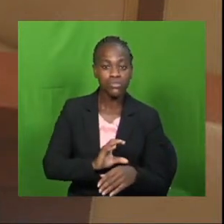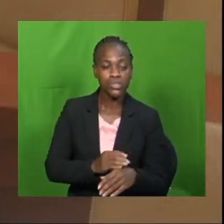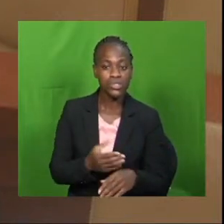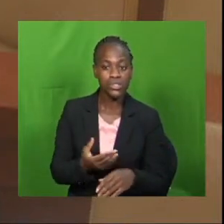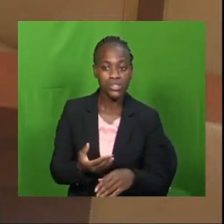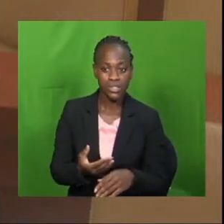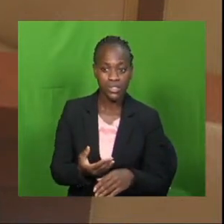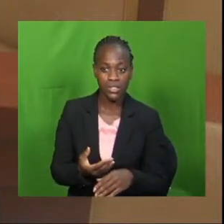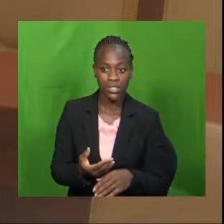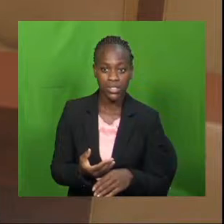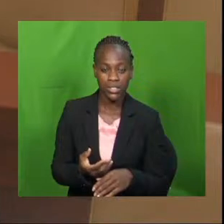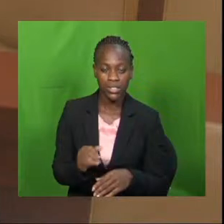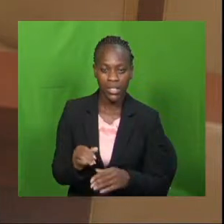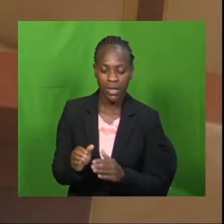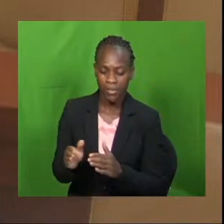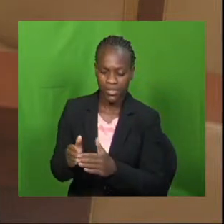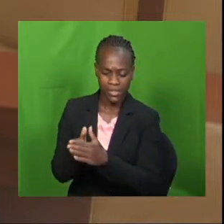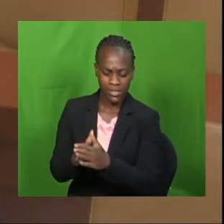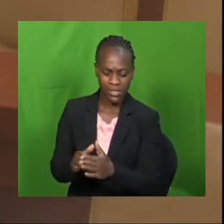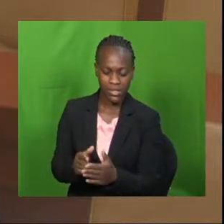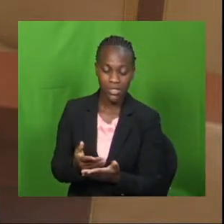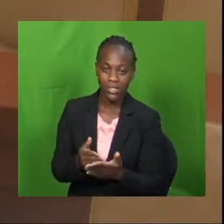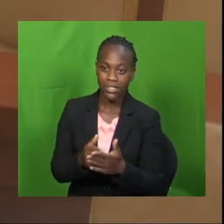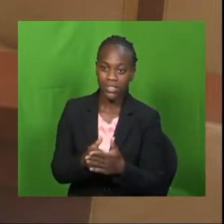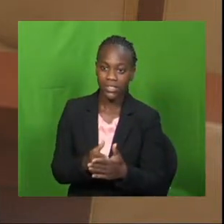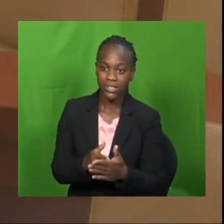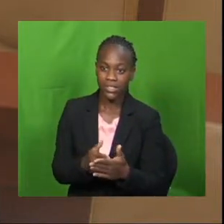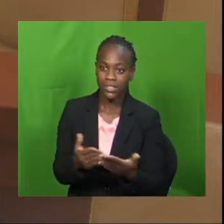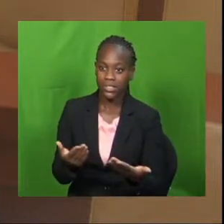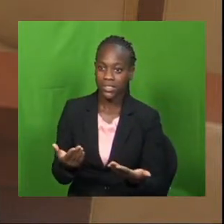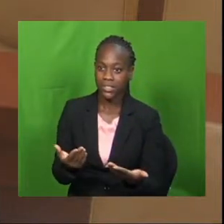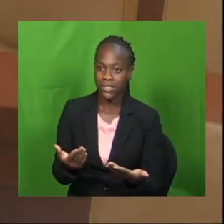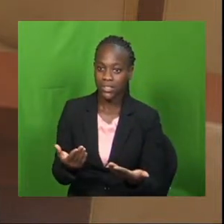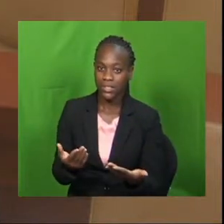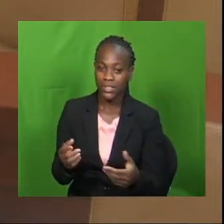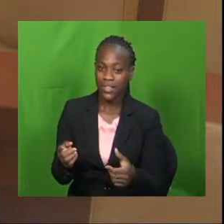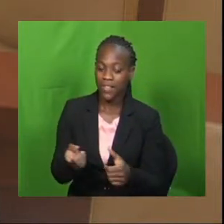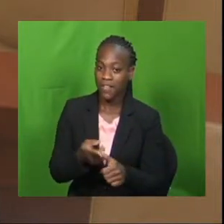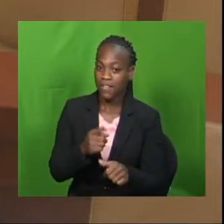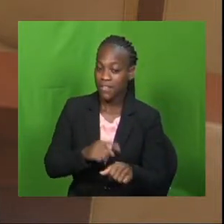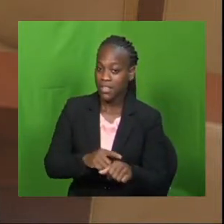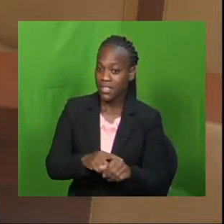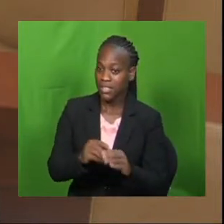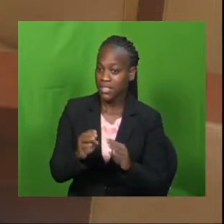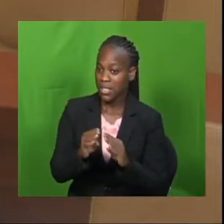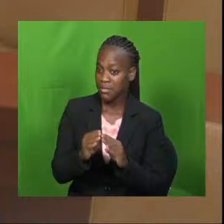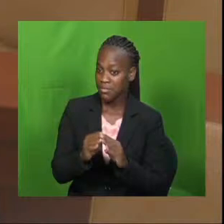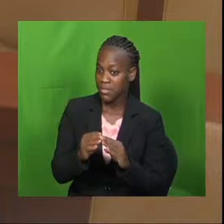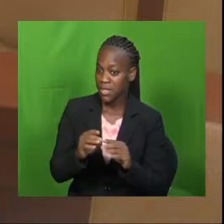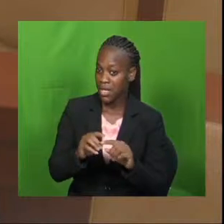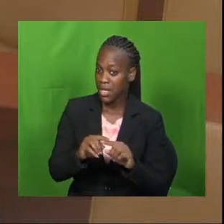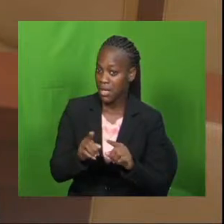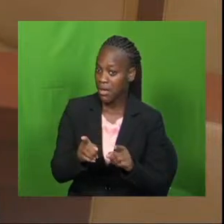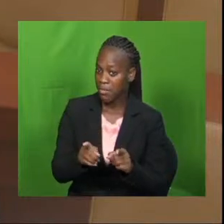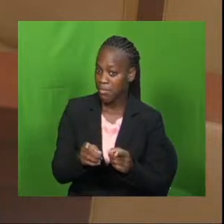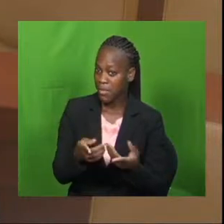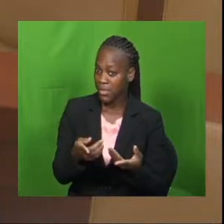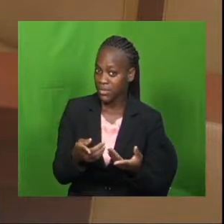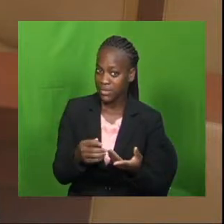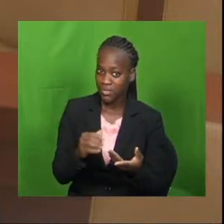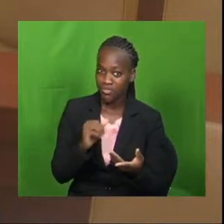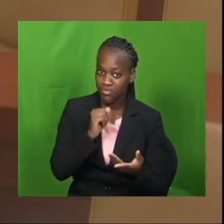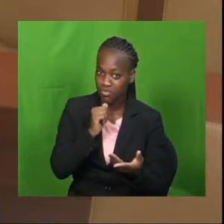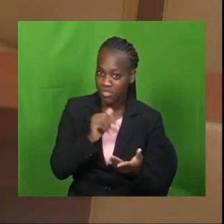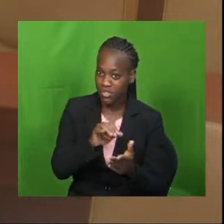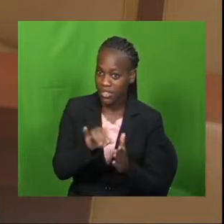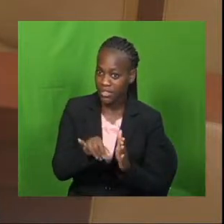the Majority Leader. And so that was the first time the House Committee was meeting. I realize it's conspicuously missing in the